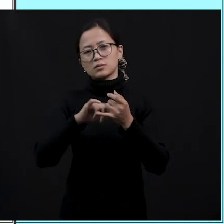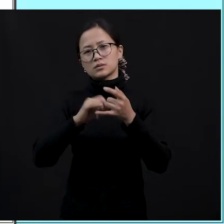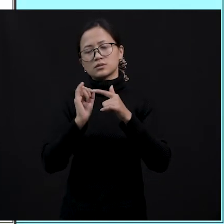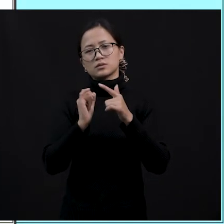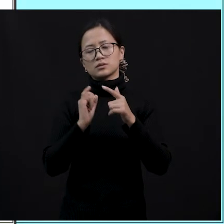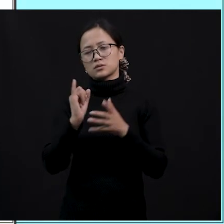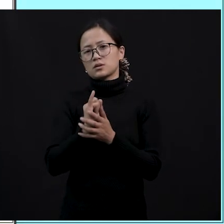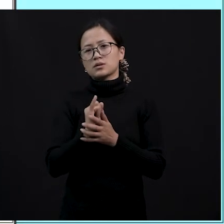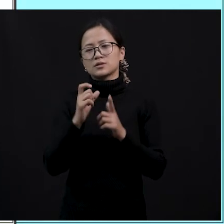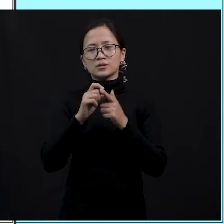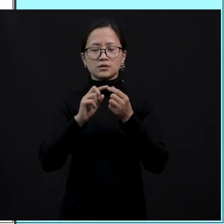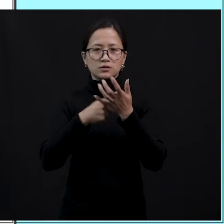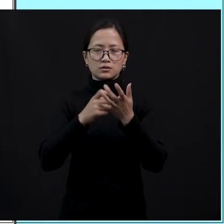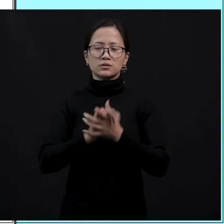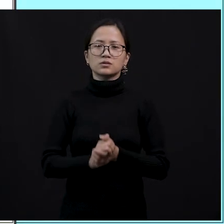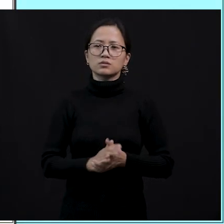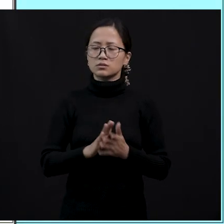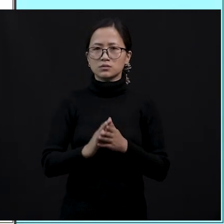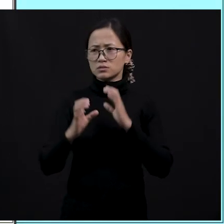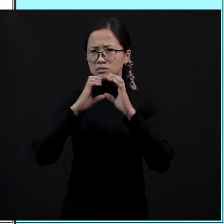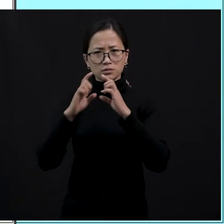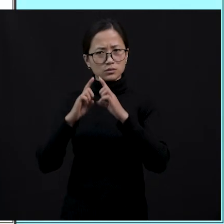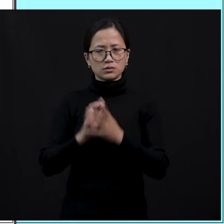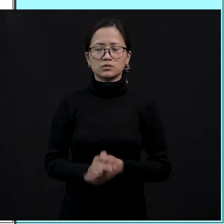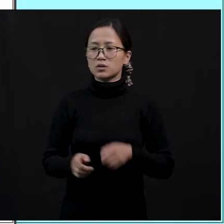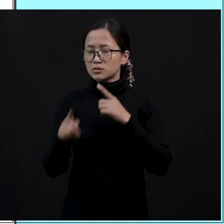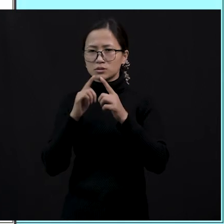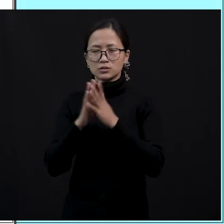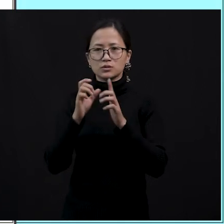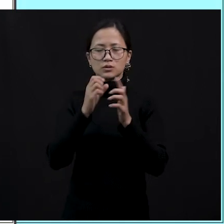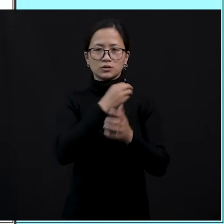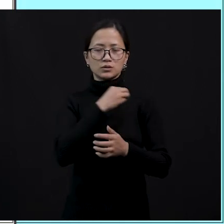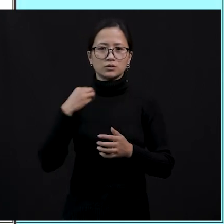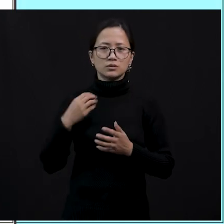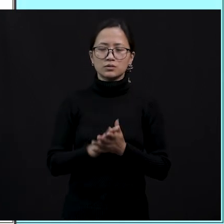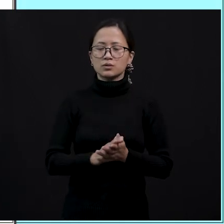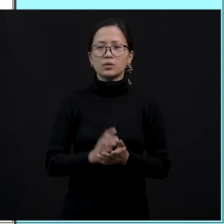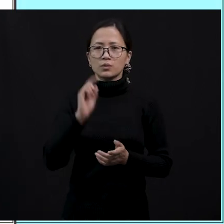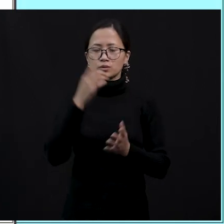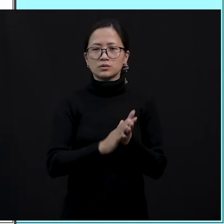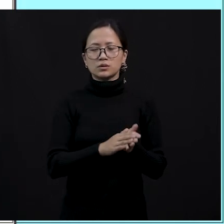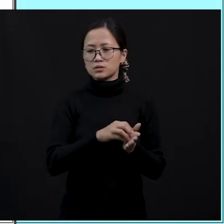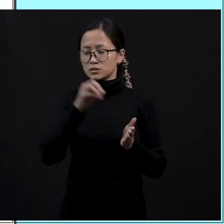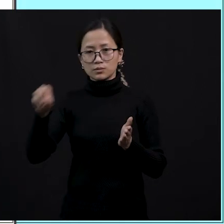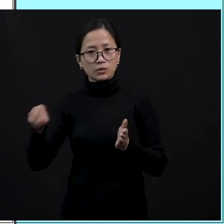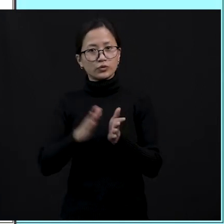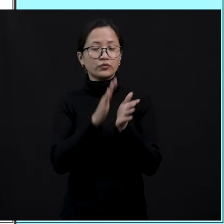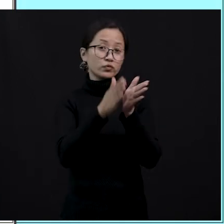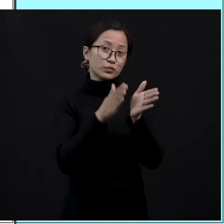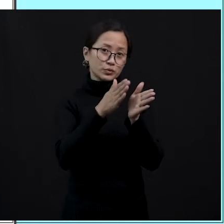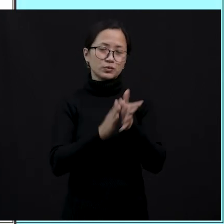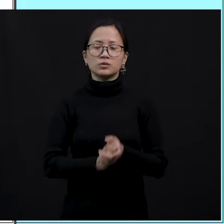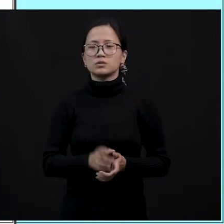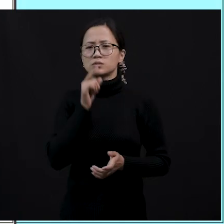if you remember the interaction with the Dr. Janda, he said that it all came back to me once I stepped off the train. And that